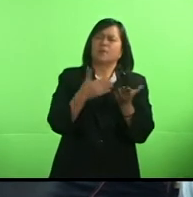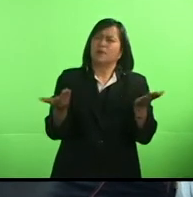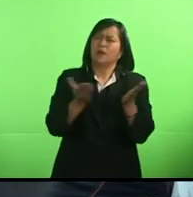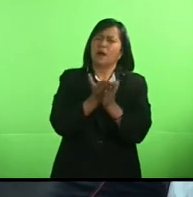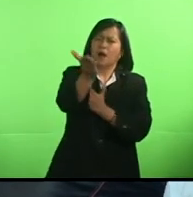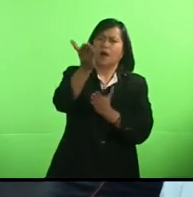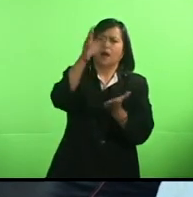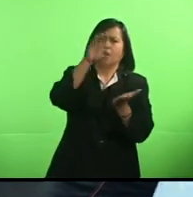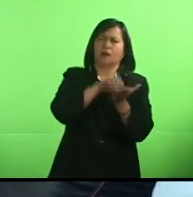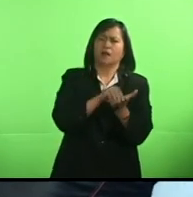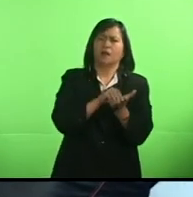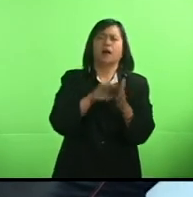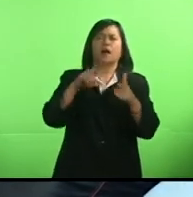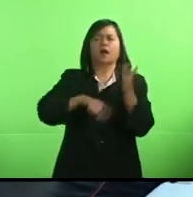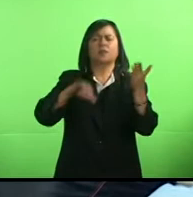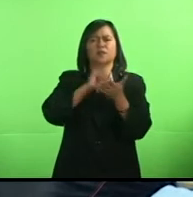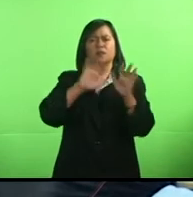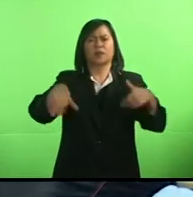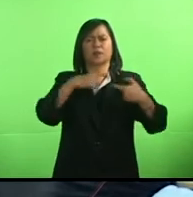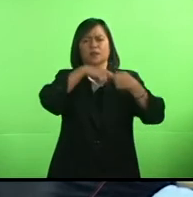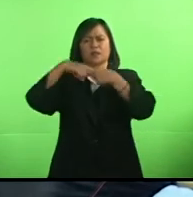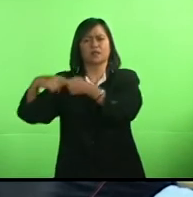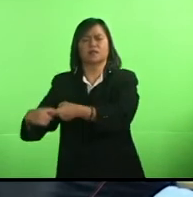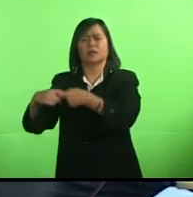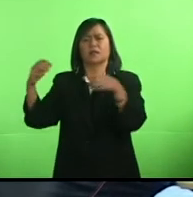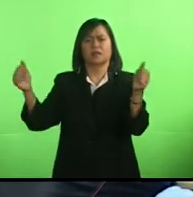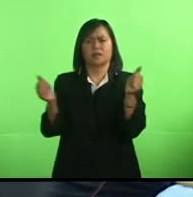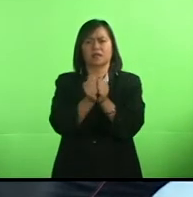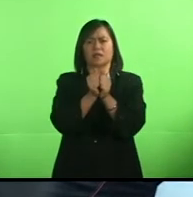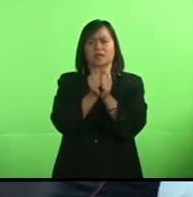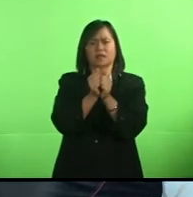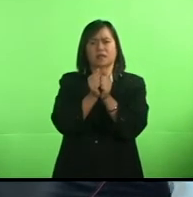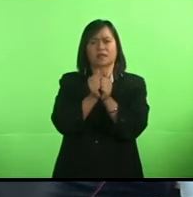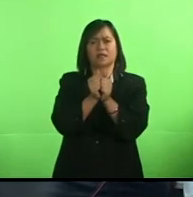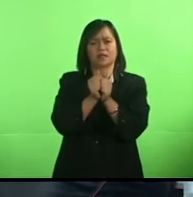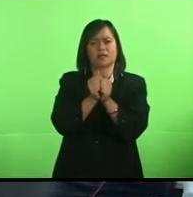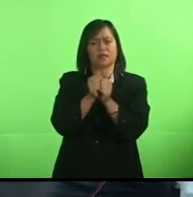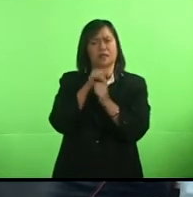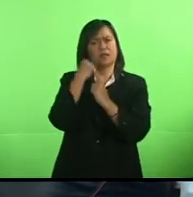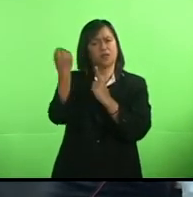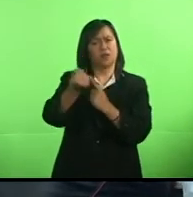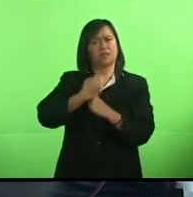how is that? How is that a link to currency, the currency issue? I think it's like